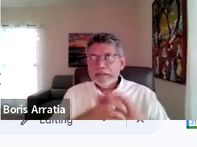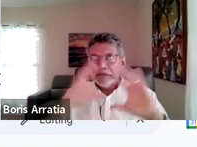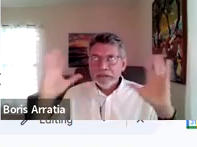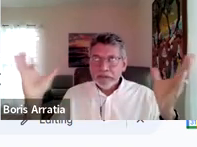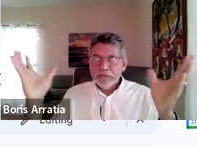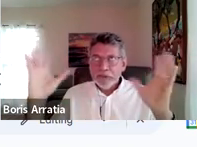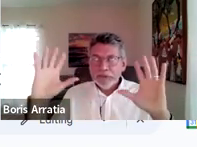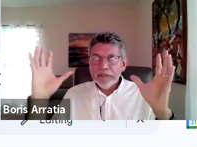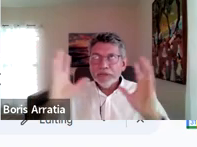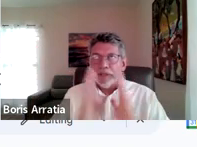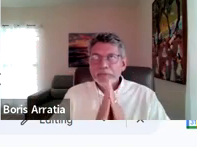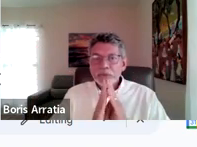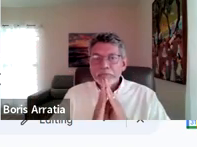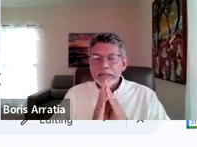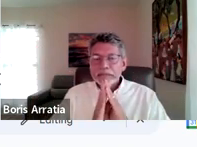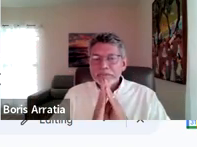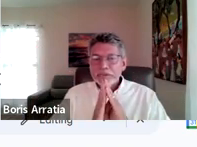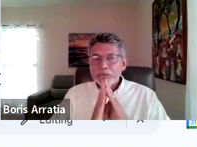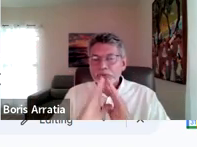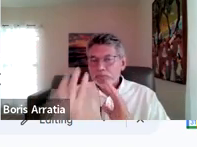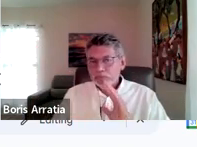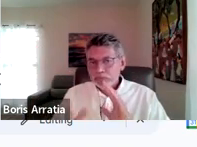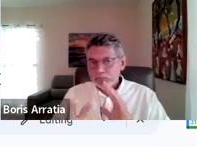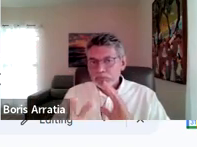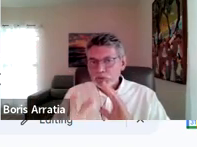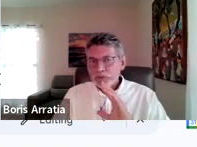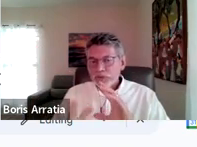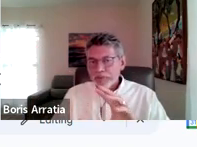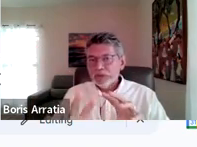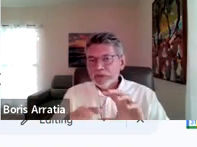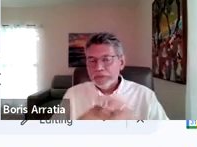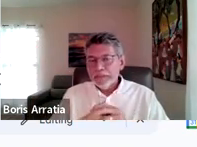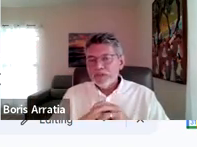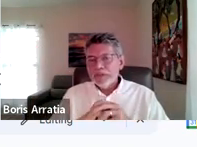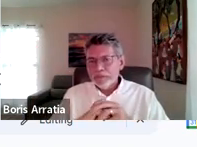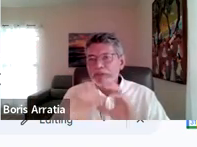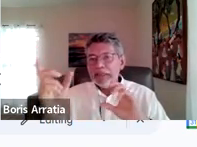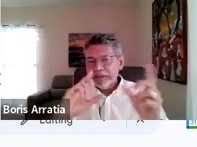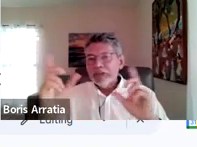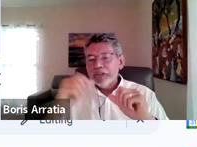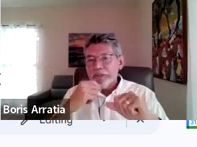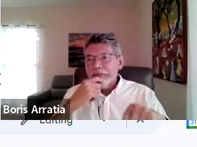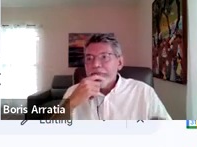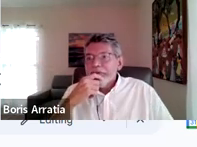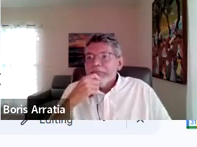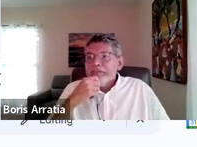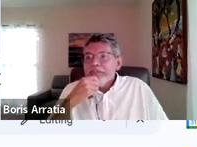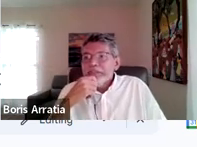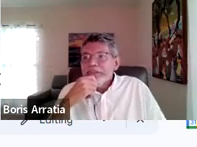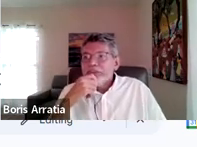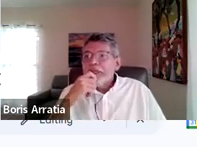in our team within Office of Government-Wide Policy who's doing some interesting things here. We talked early on about